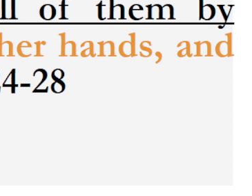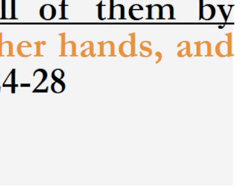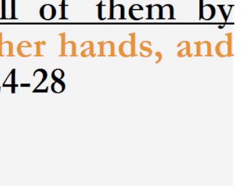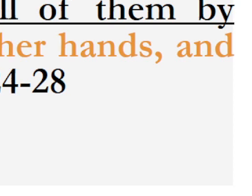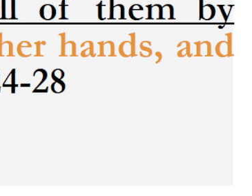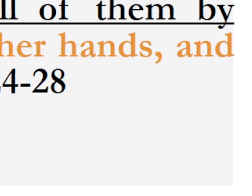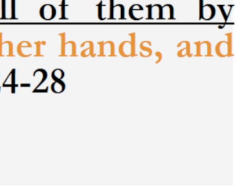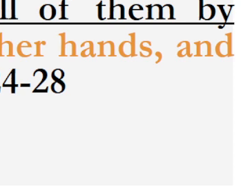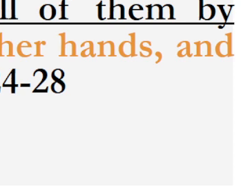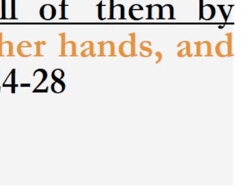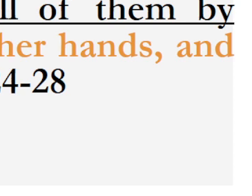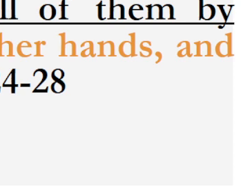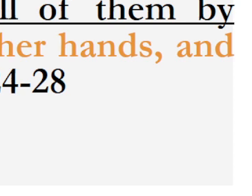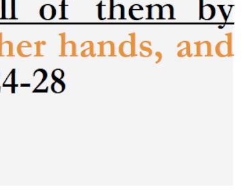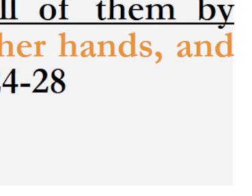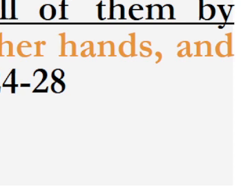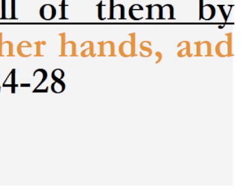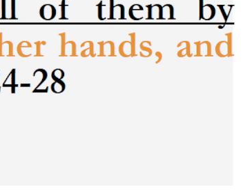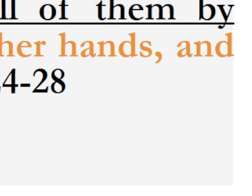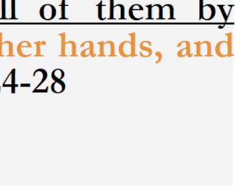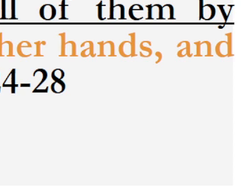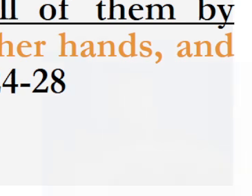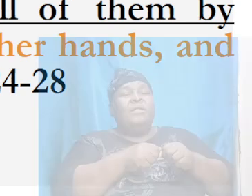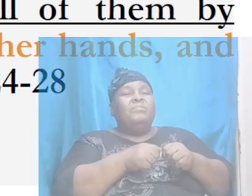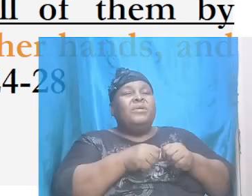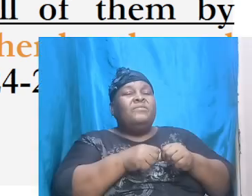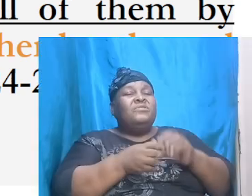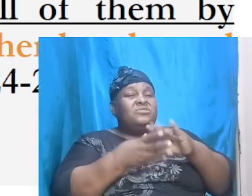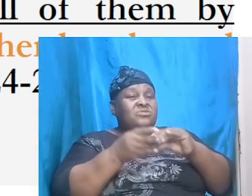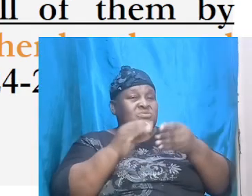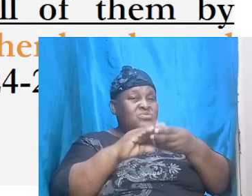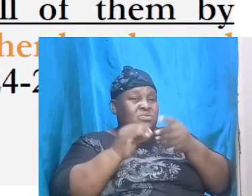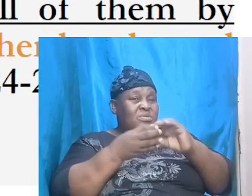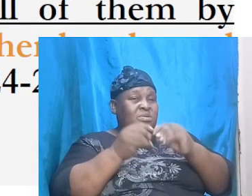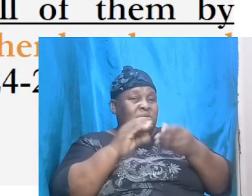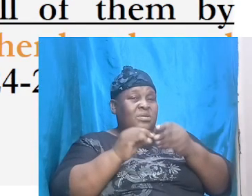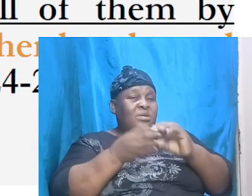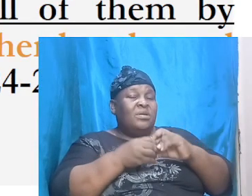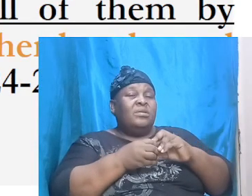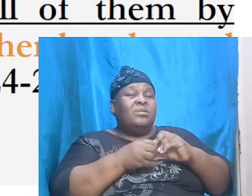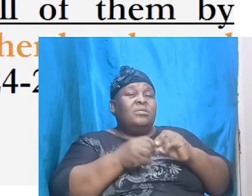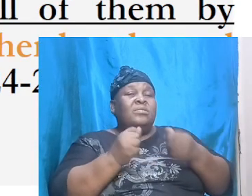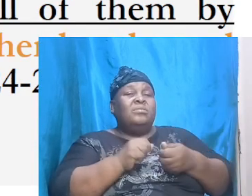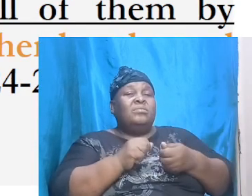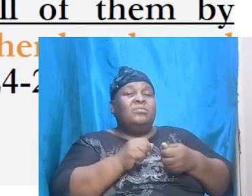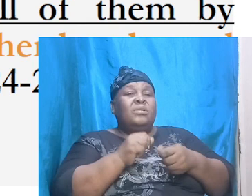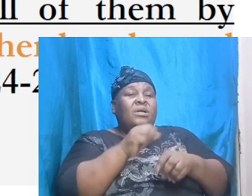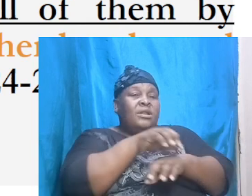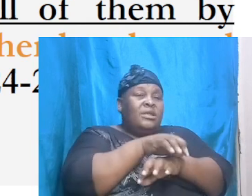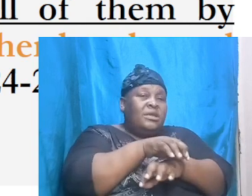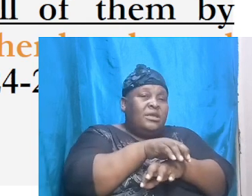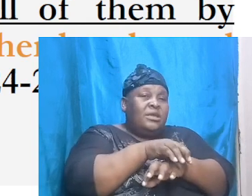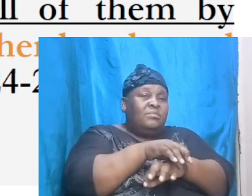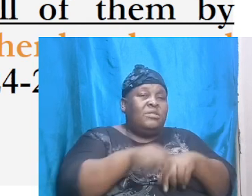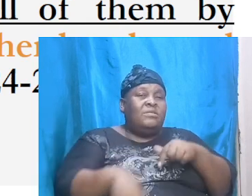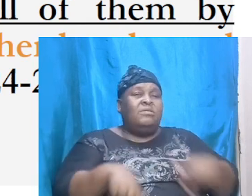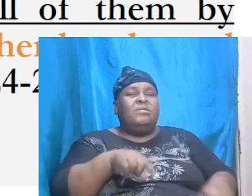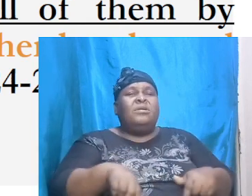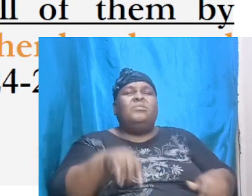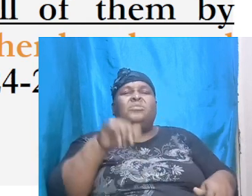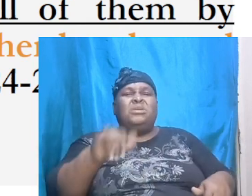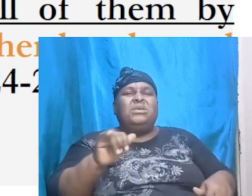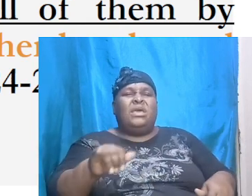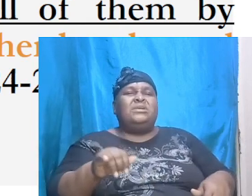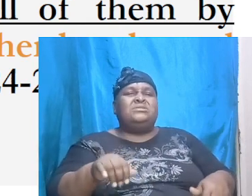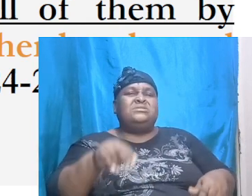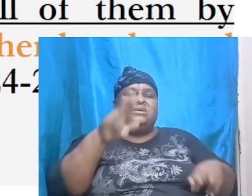that Minister Mattock spoke about, Mephibosheth, who was lame in the feet, but yet still was at the king's table.